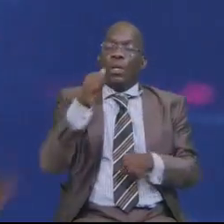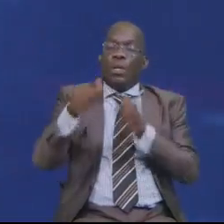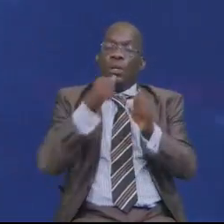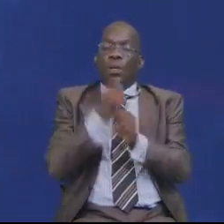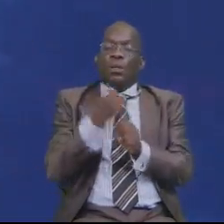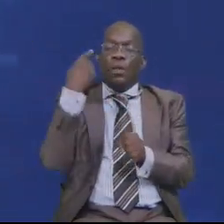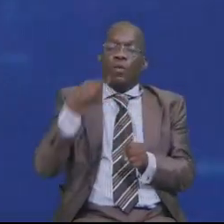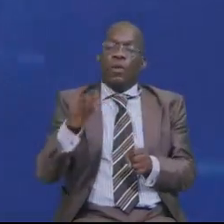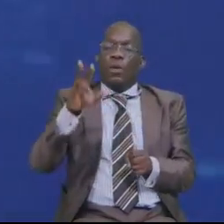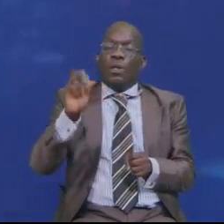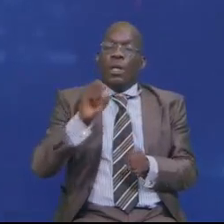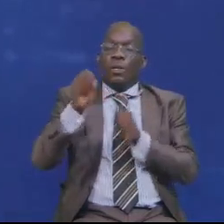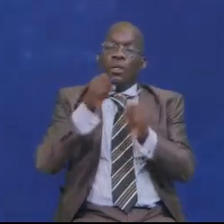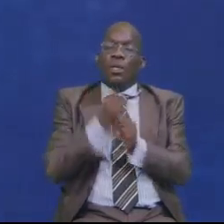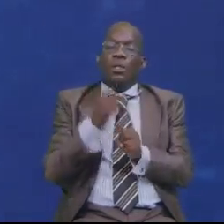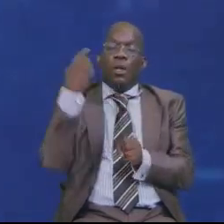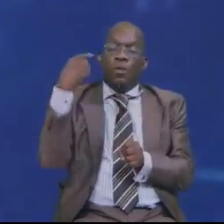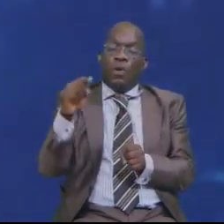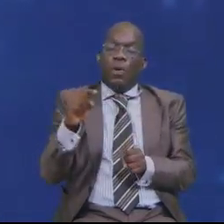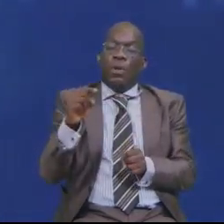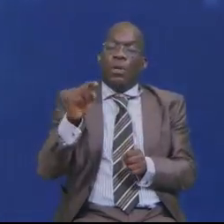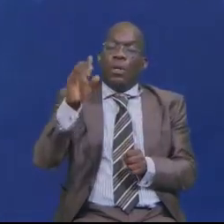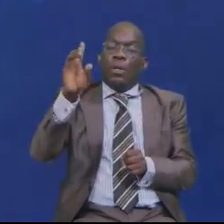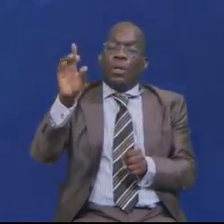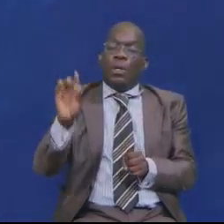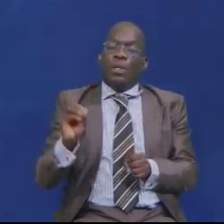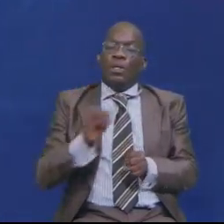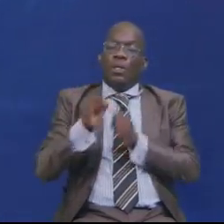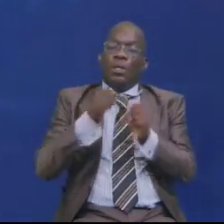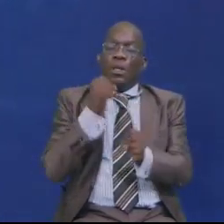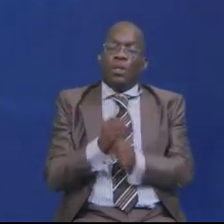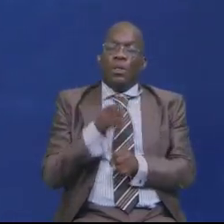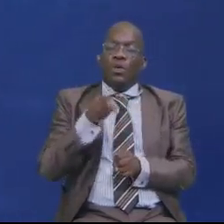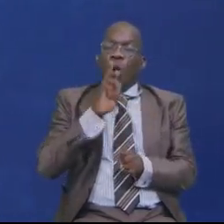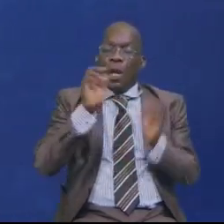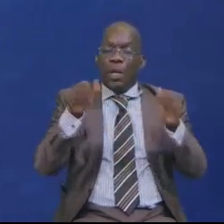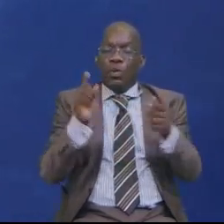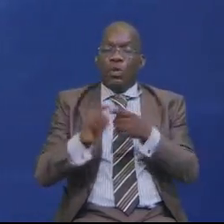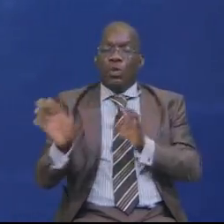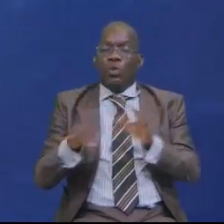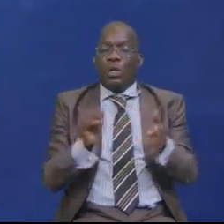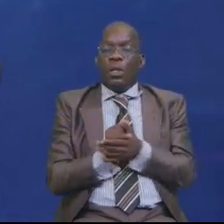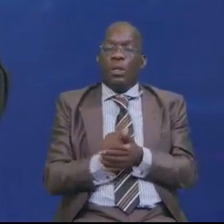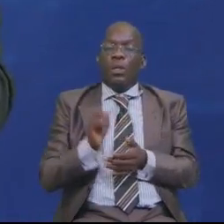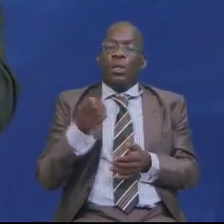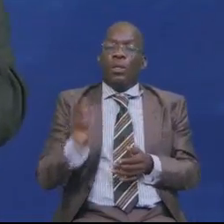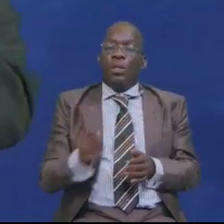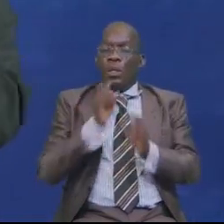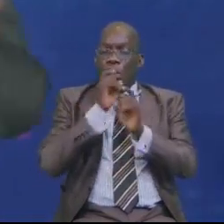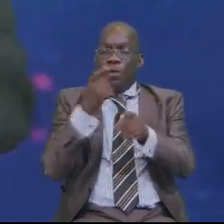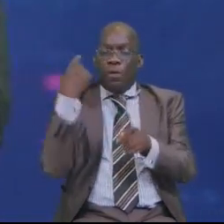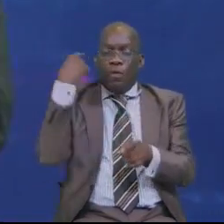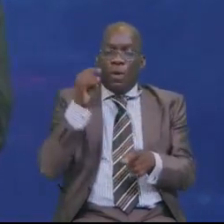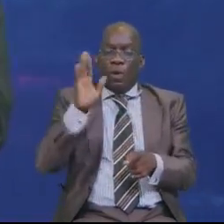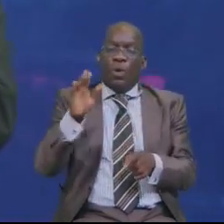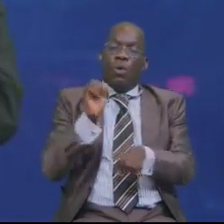for 80 years. You're able to do that, and the reward for your effort, the reward for